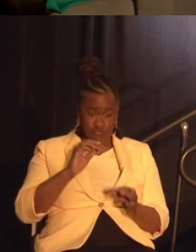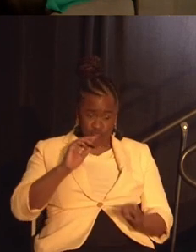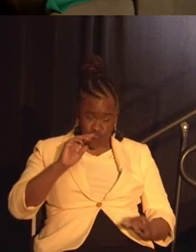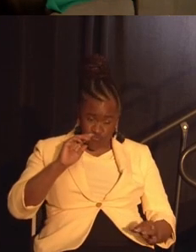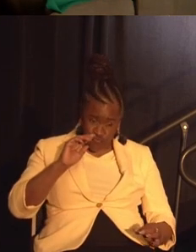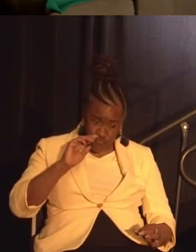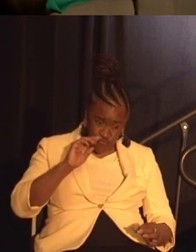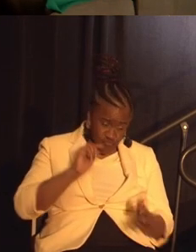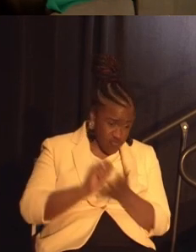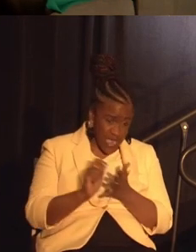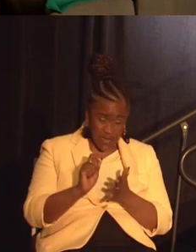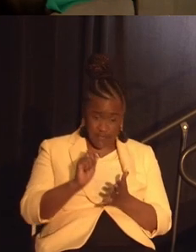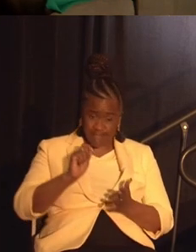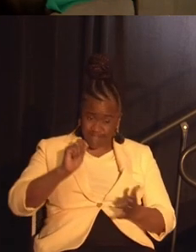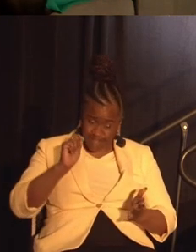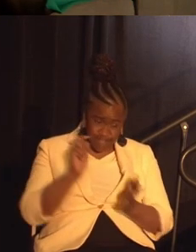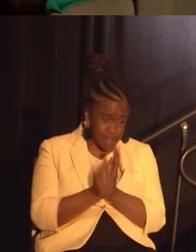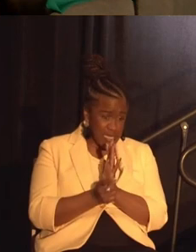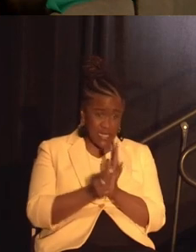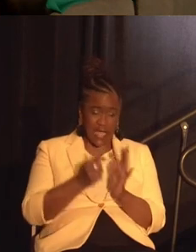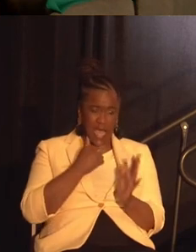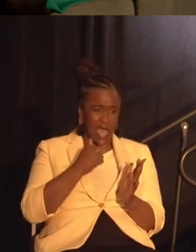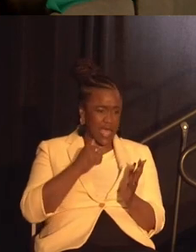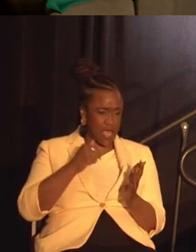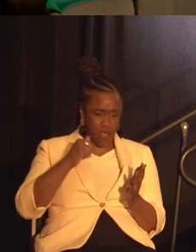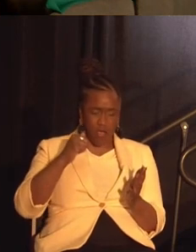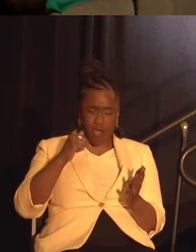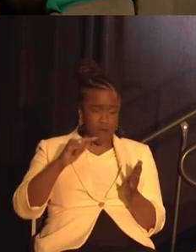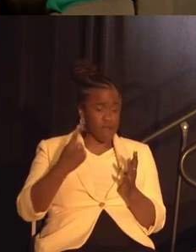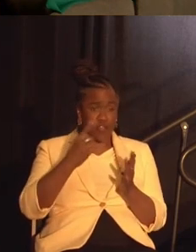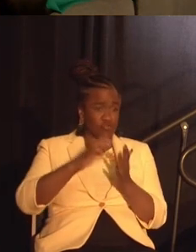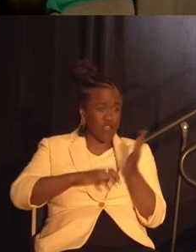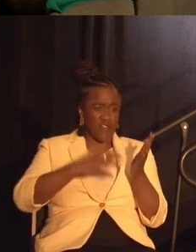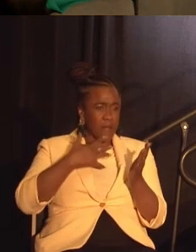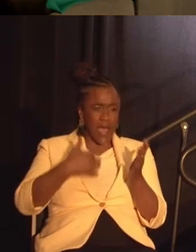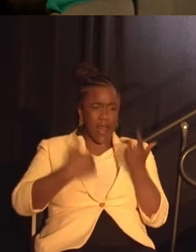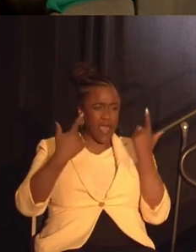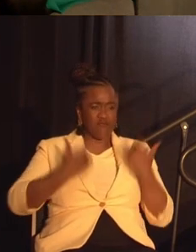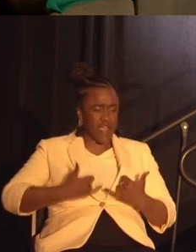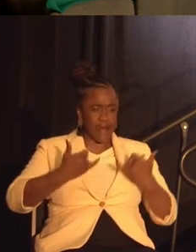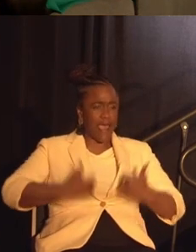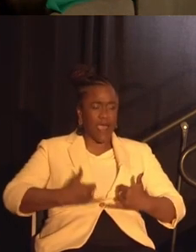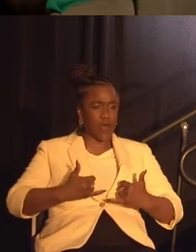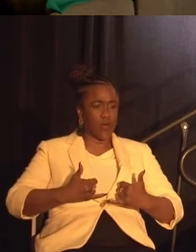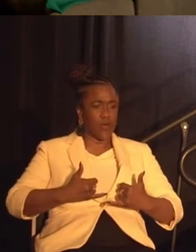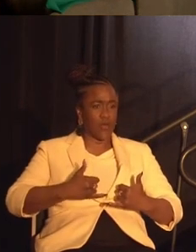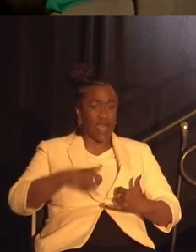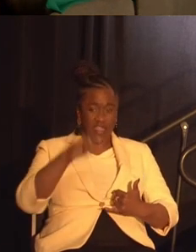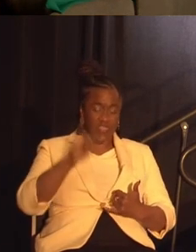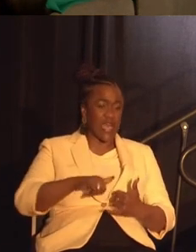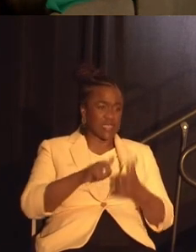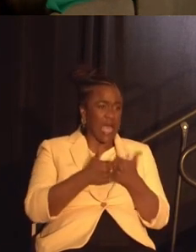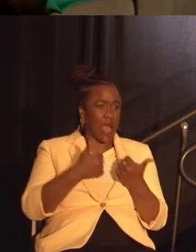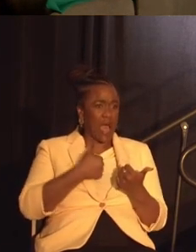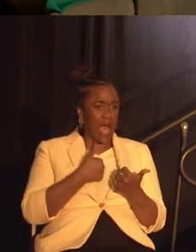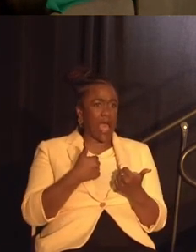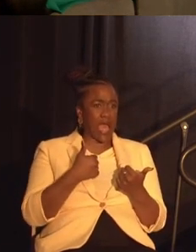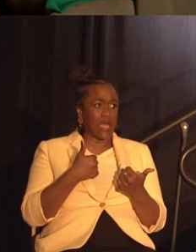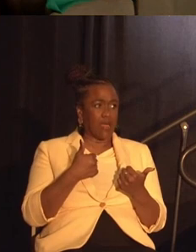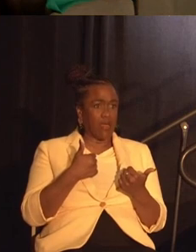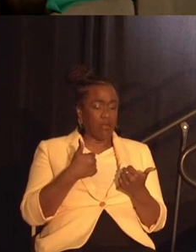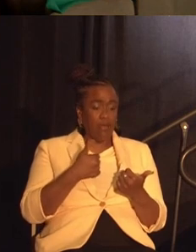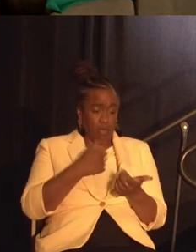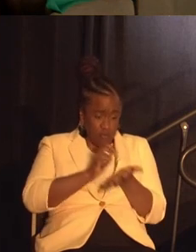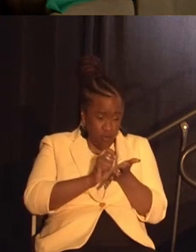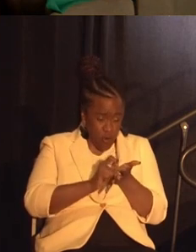of this book. The instant, the day I handed in my first draft, it was my life right now. And that probably was the most terrifying thing.